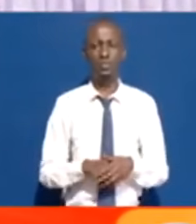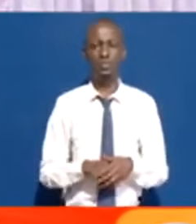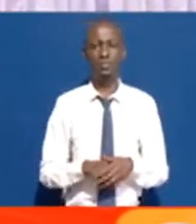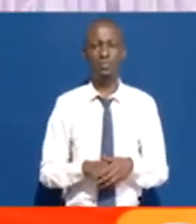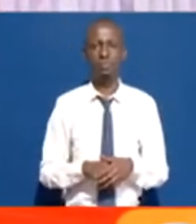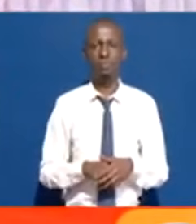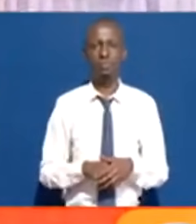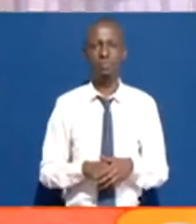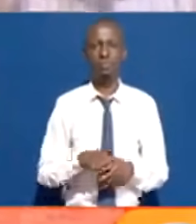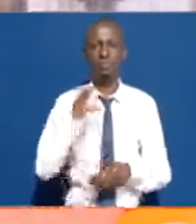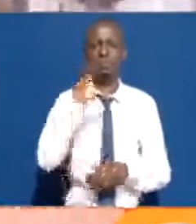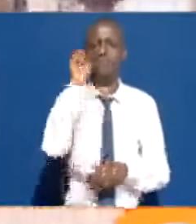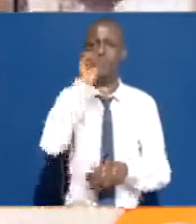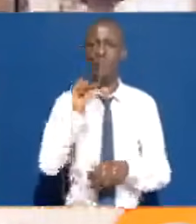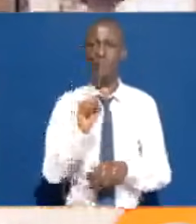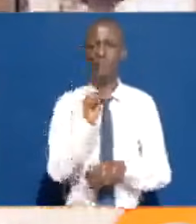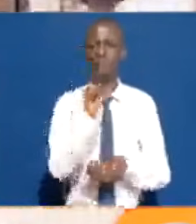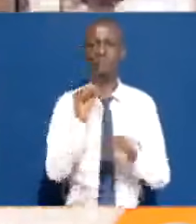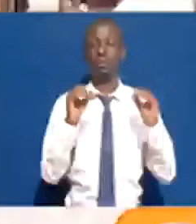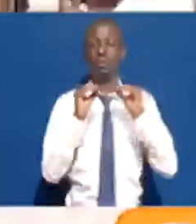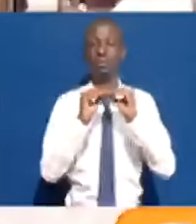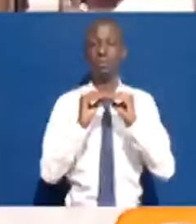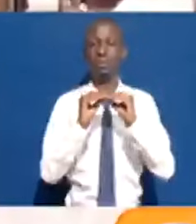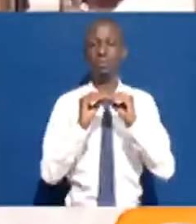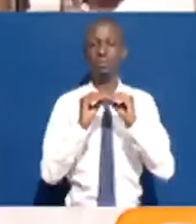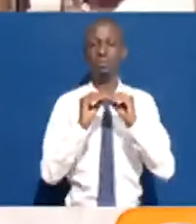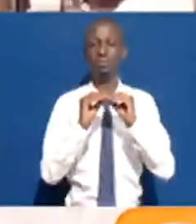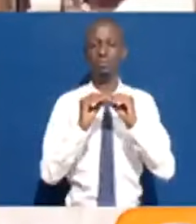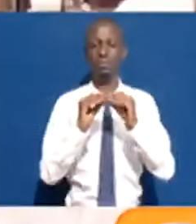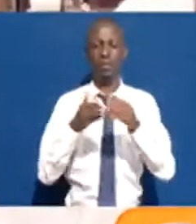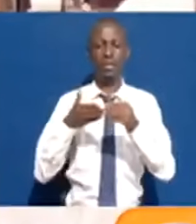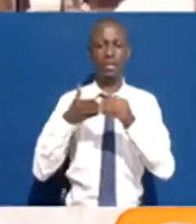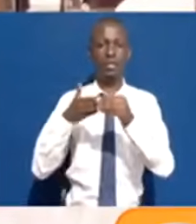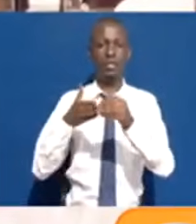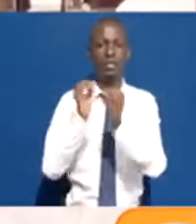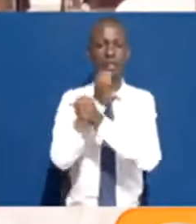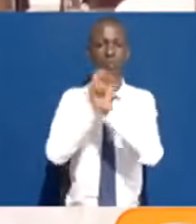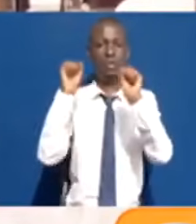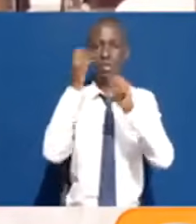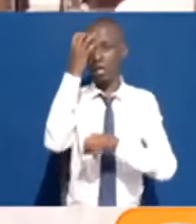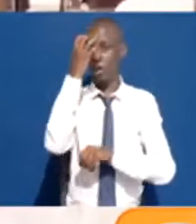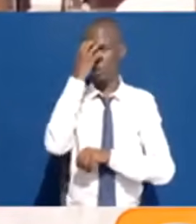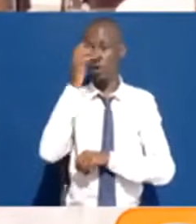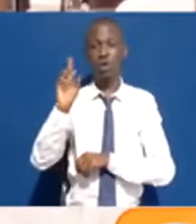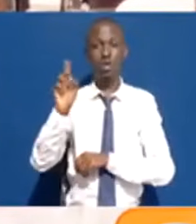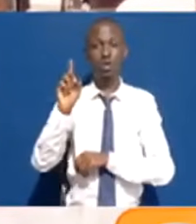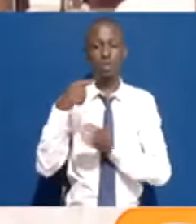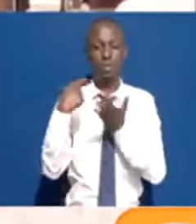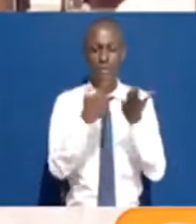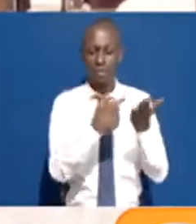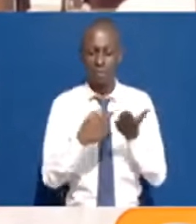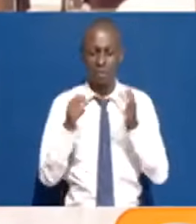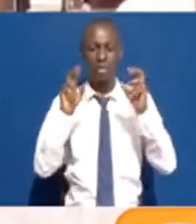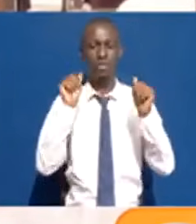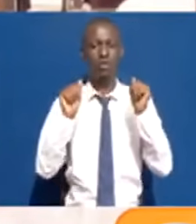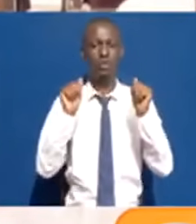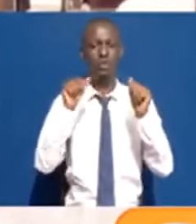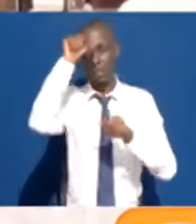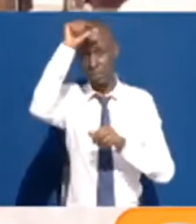A cabinet pit stop, chaired by President William Ruto in Nairobi, enumerated the thorny issues of unity in